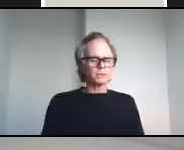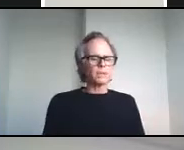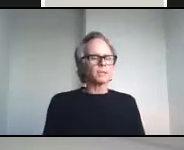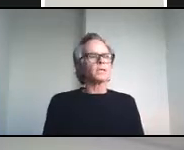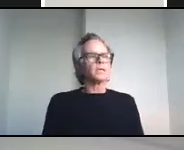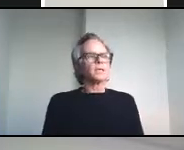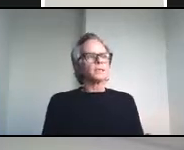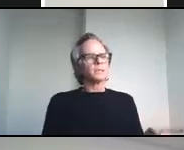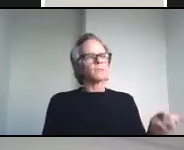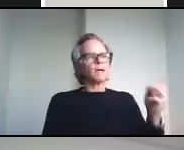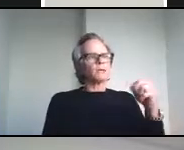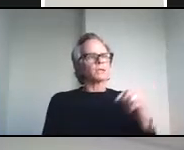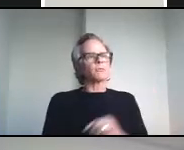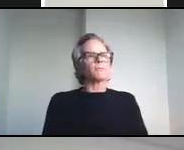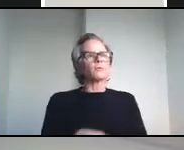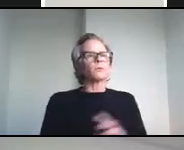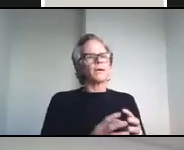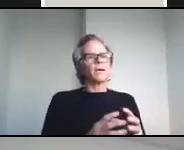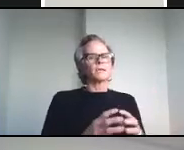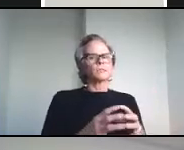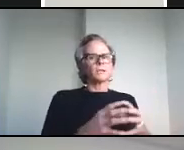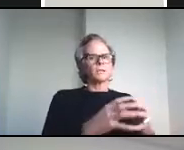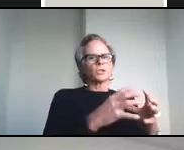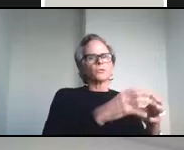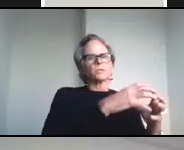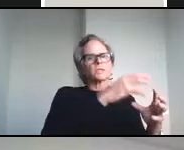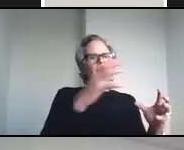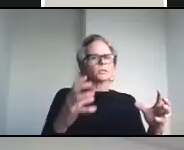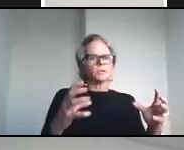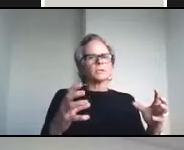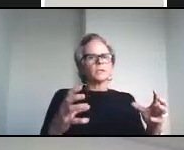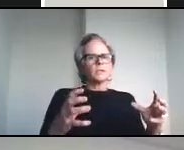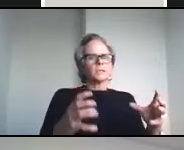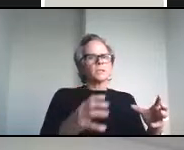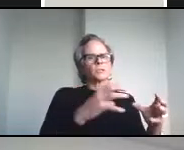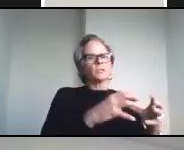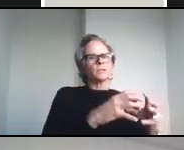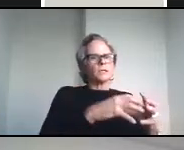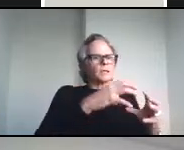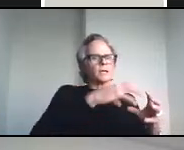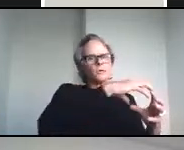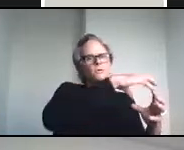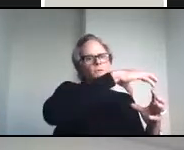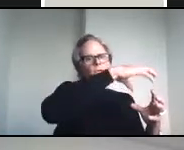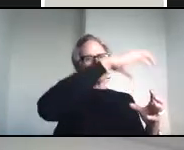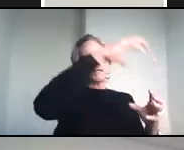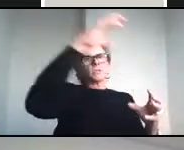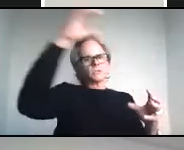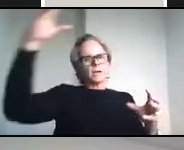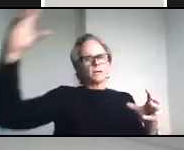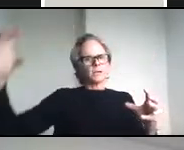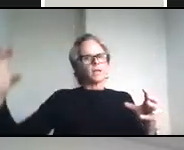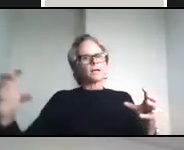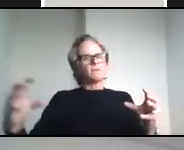around that space. And then surrounding the perimeter of that is really the children's collection, essentially kind of moving with the